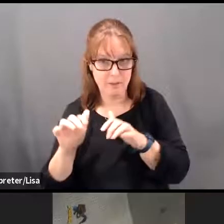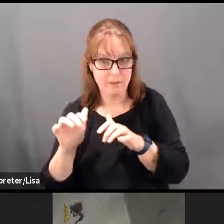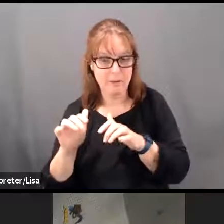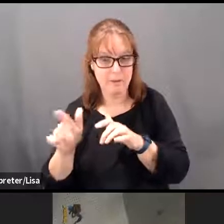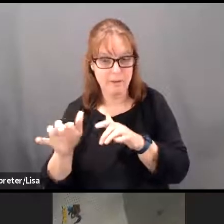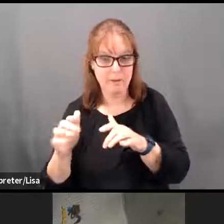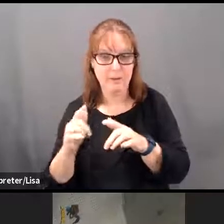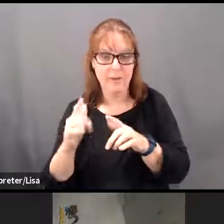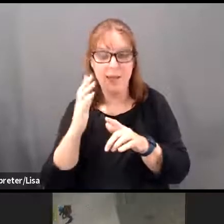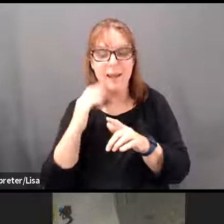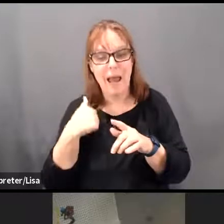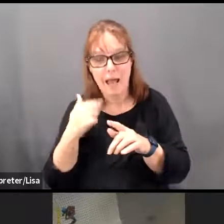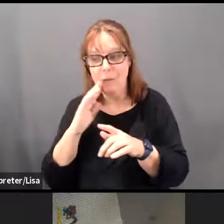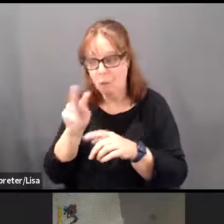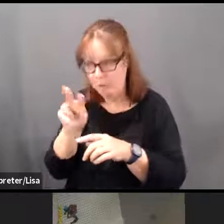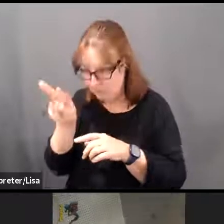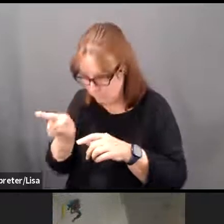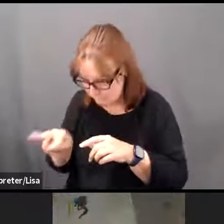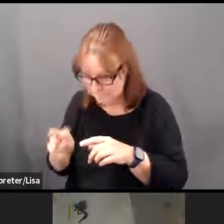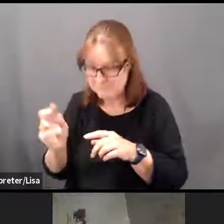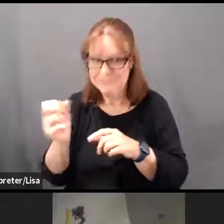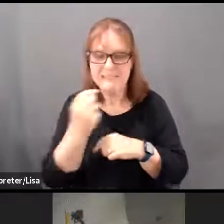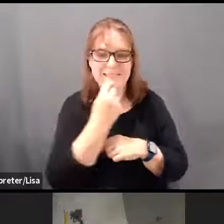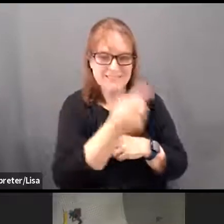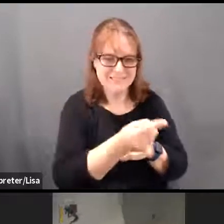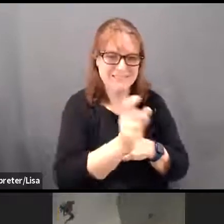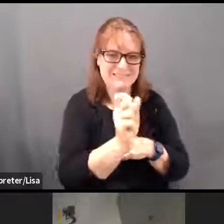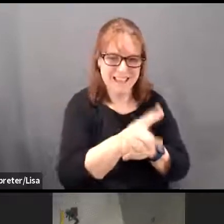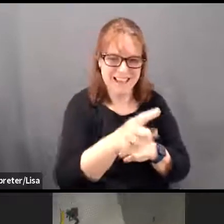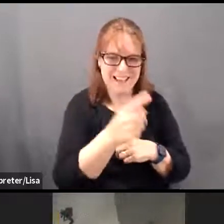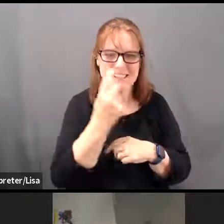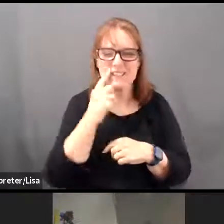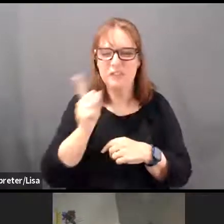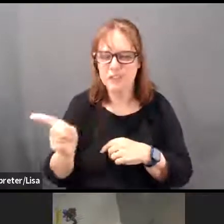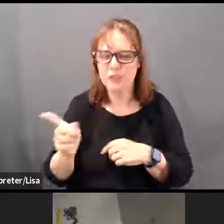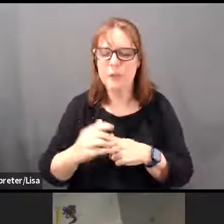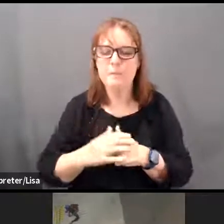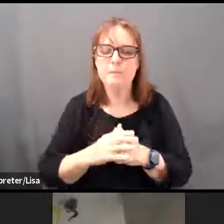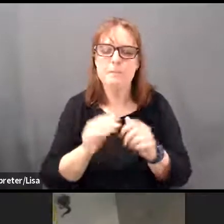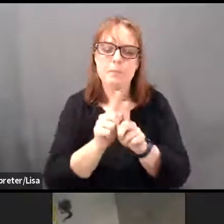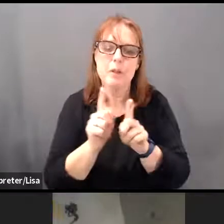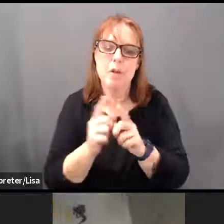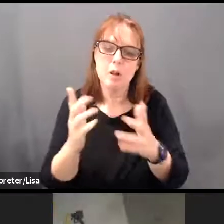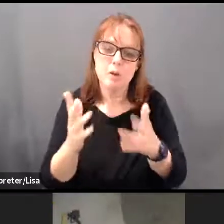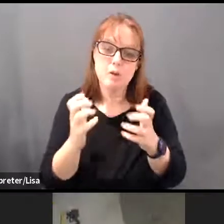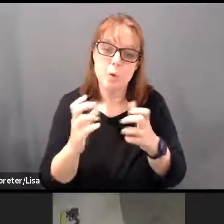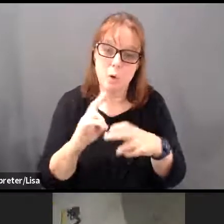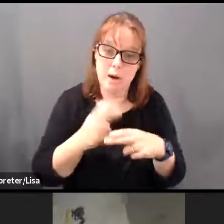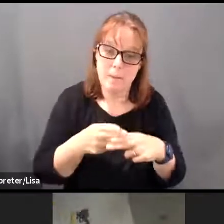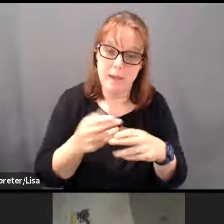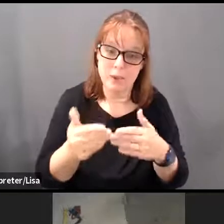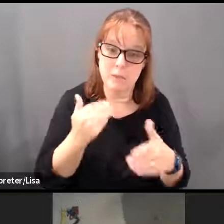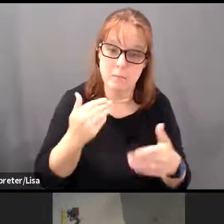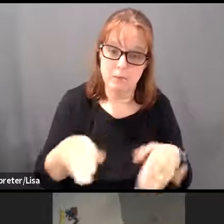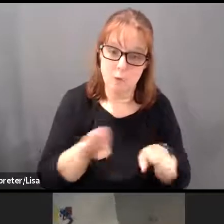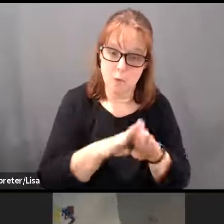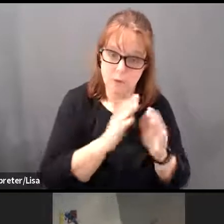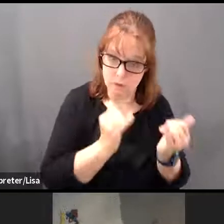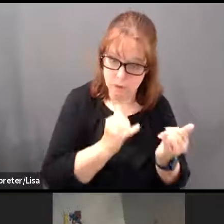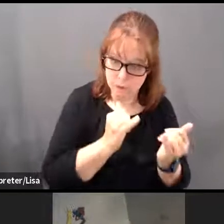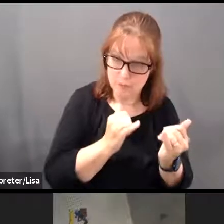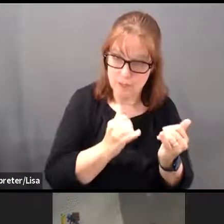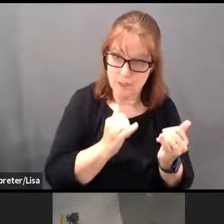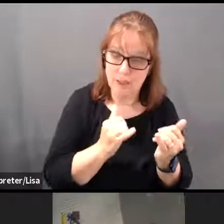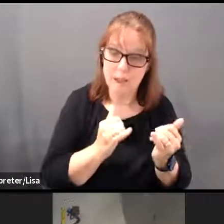Dr. McDonald, who will do his best to answer your question. I know that we also want to mention before we close out today that, you